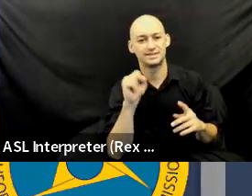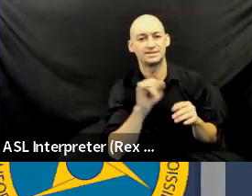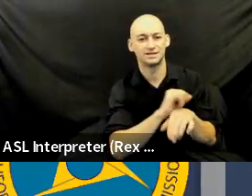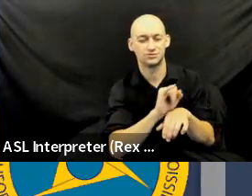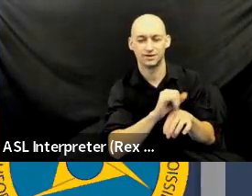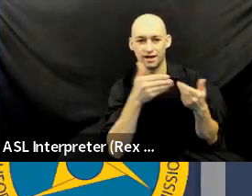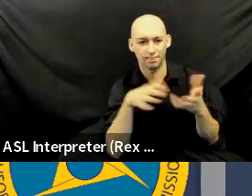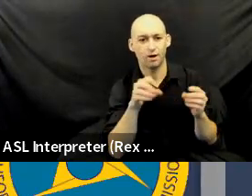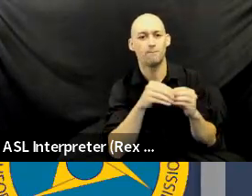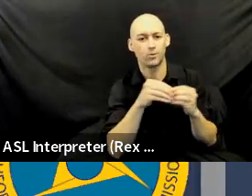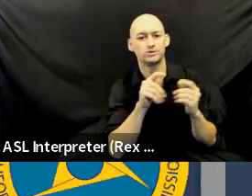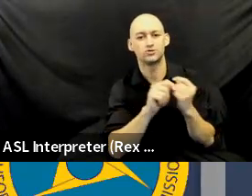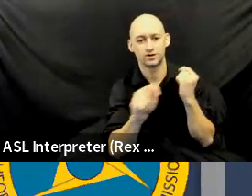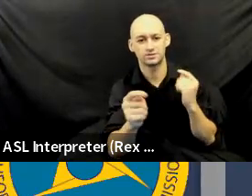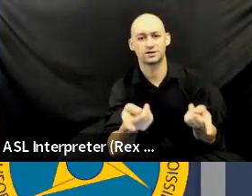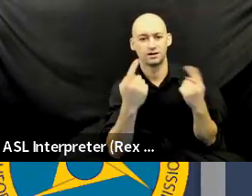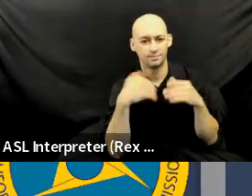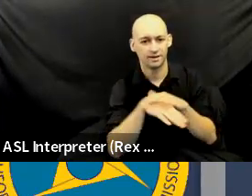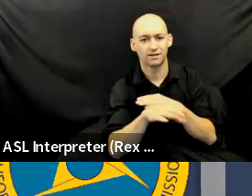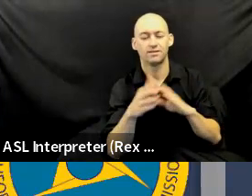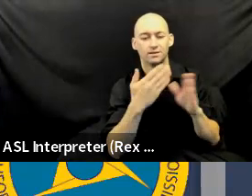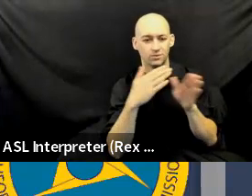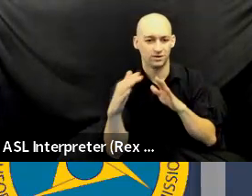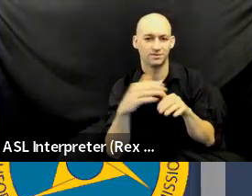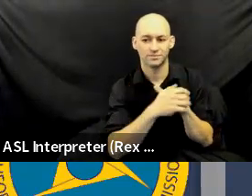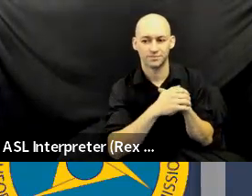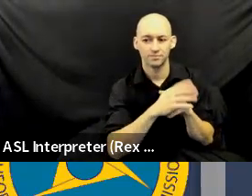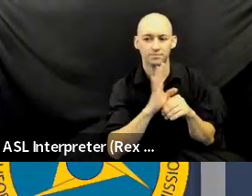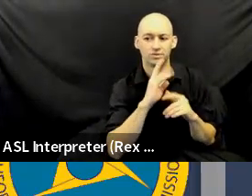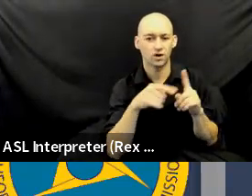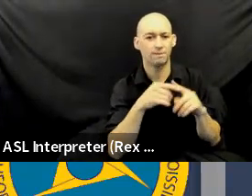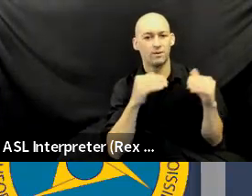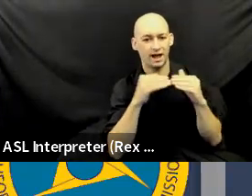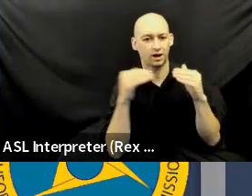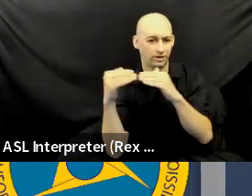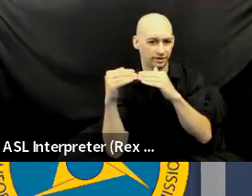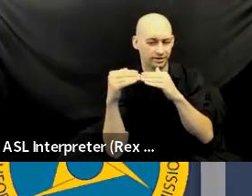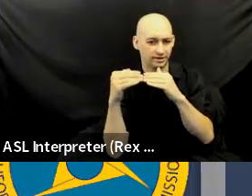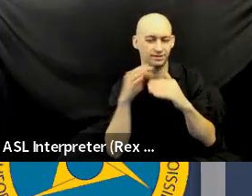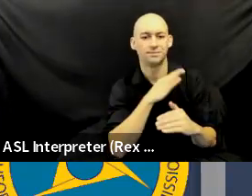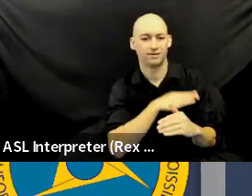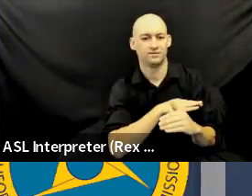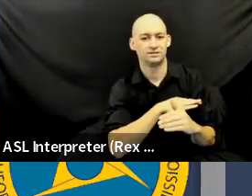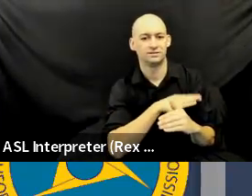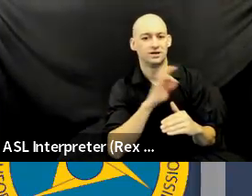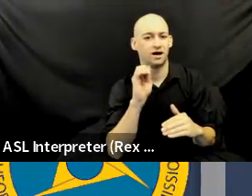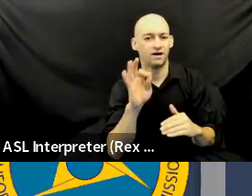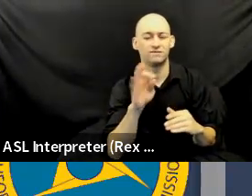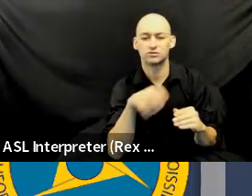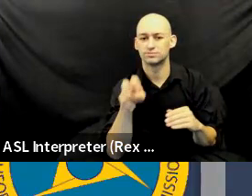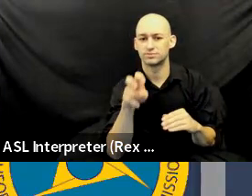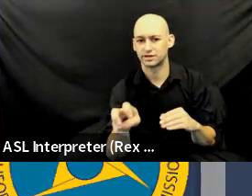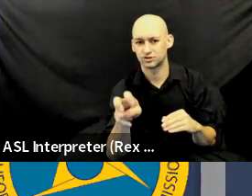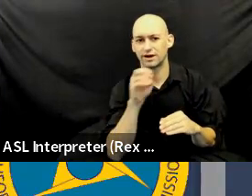allow more trucks to come into our community. So as we talk about equity and about the benefits of